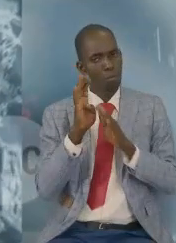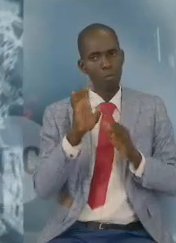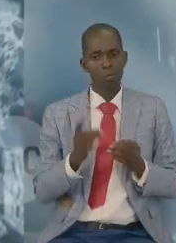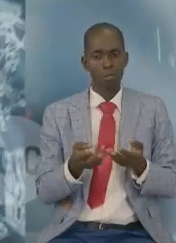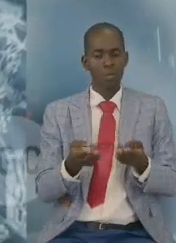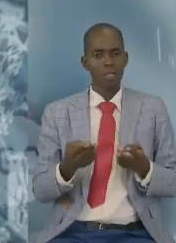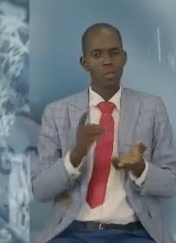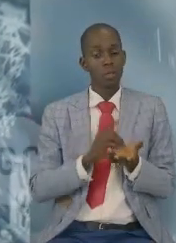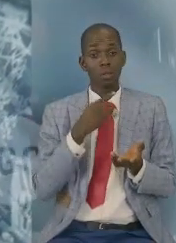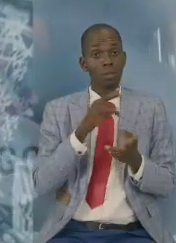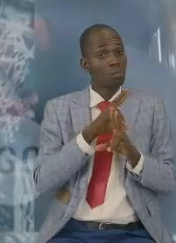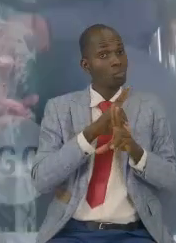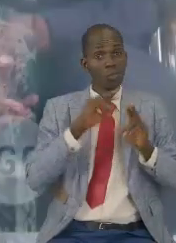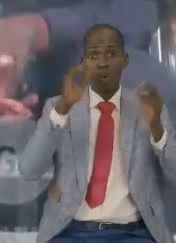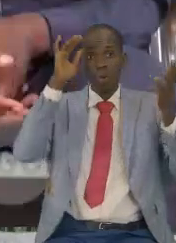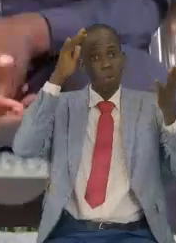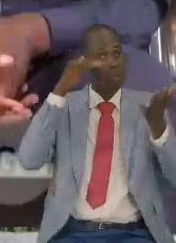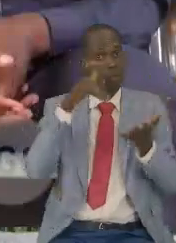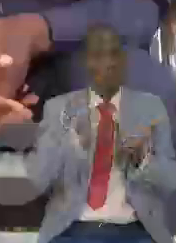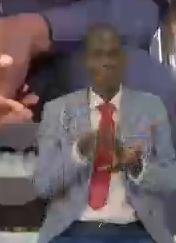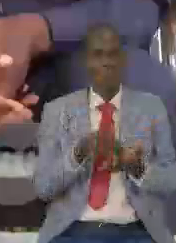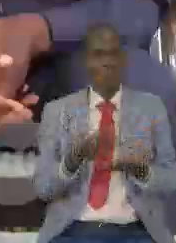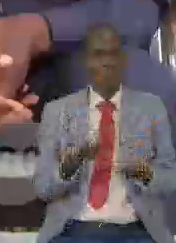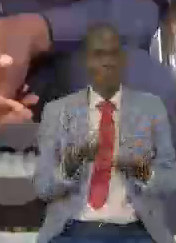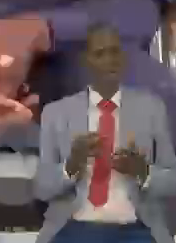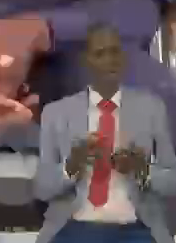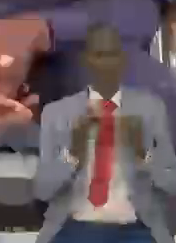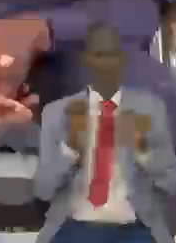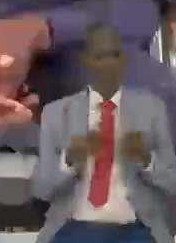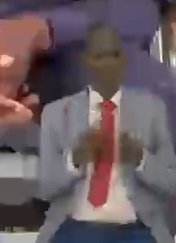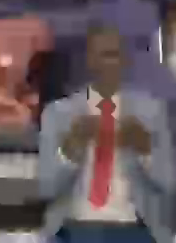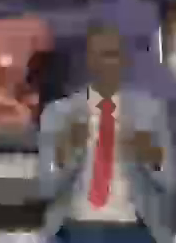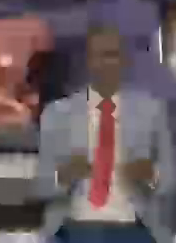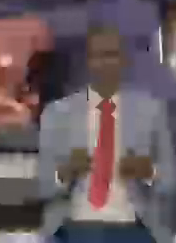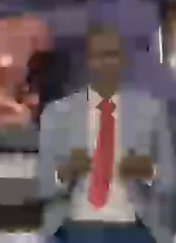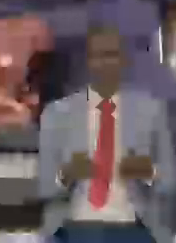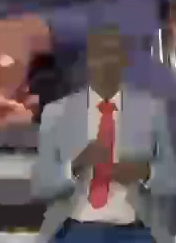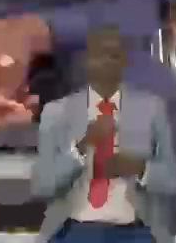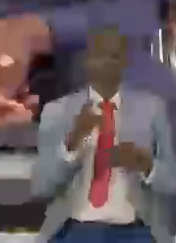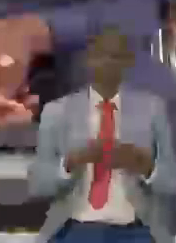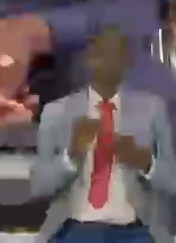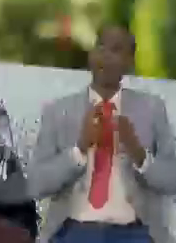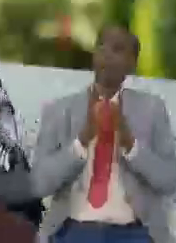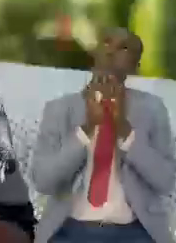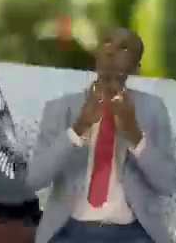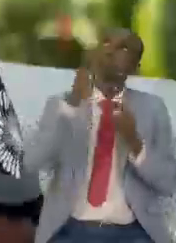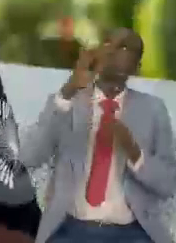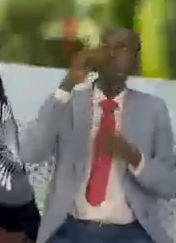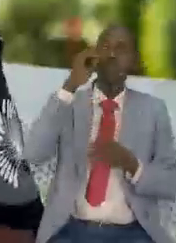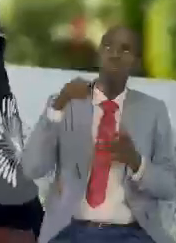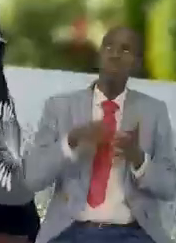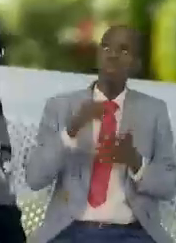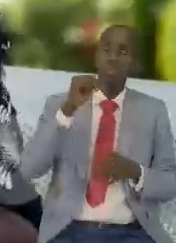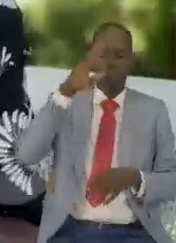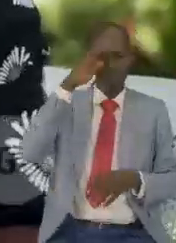how can it happen? When I asked God for this child, and God gave him to me, he did not give me a dead child, neither a sick